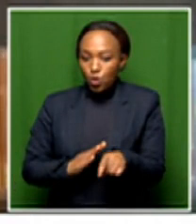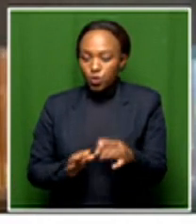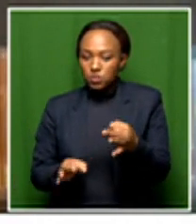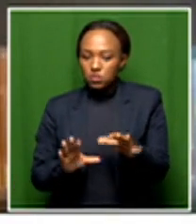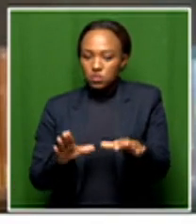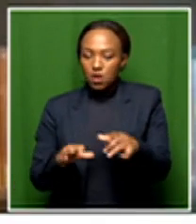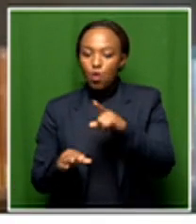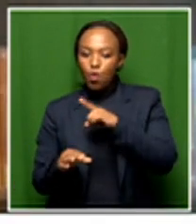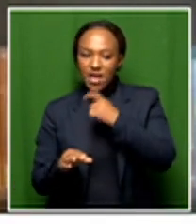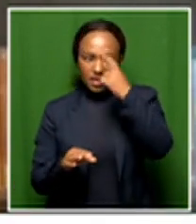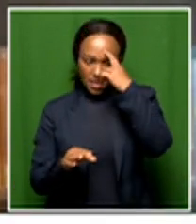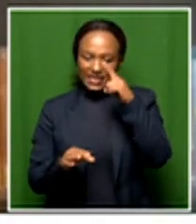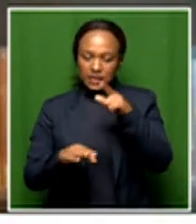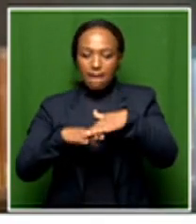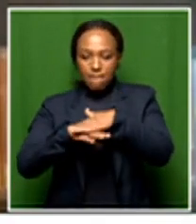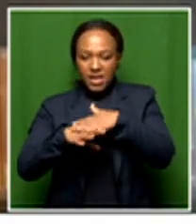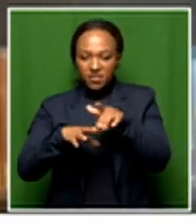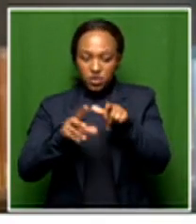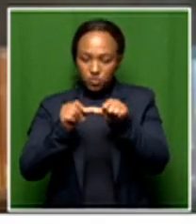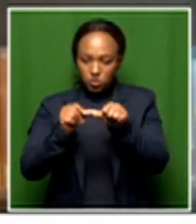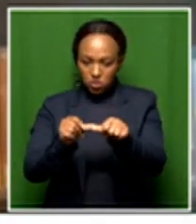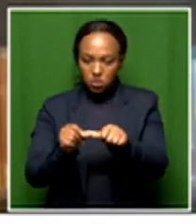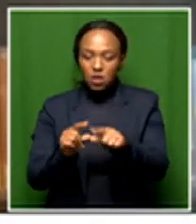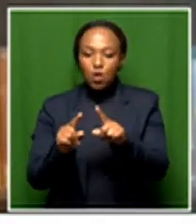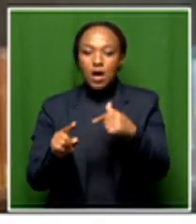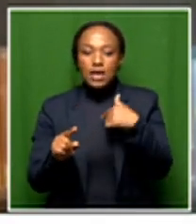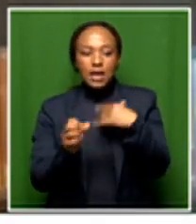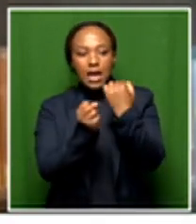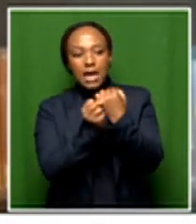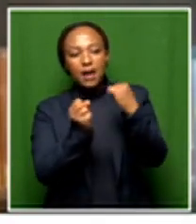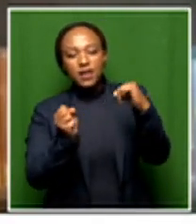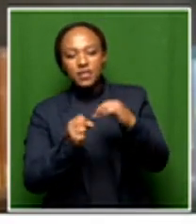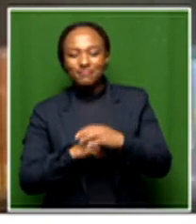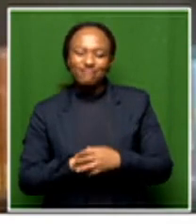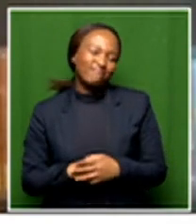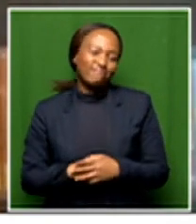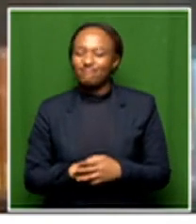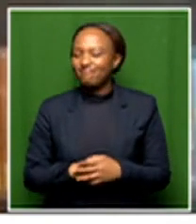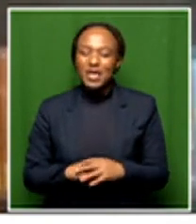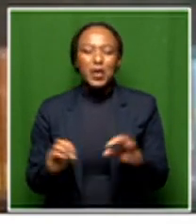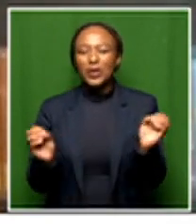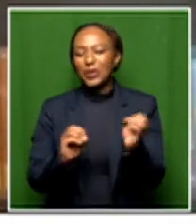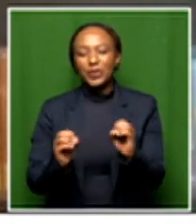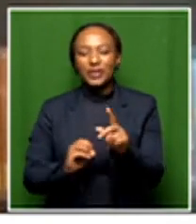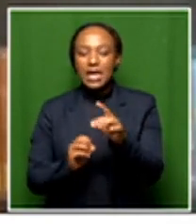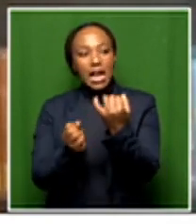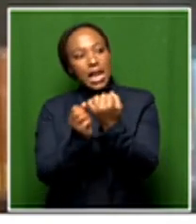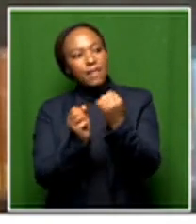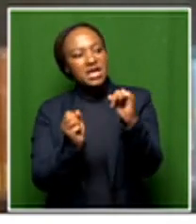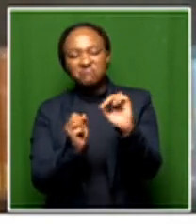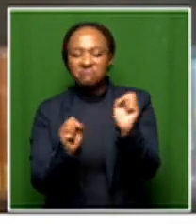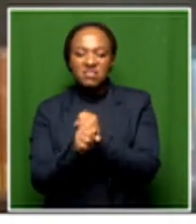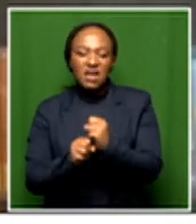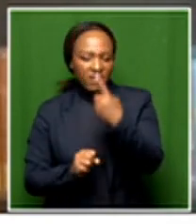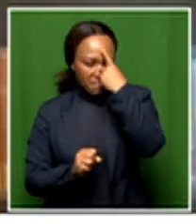think that that is their base. So this whole thing about liberalism, it's out of the window. They don't believe in that. They